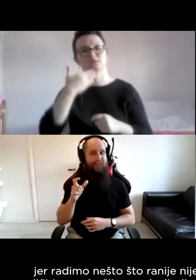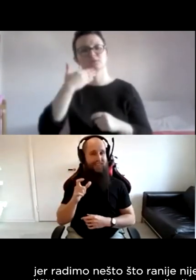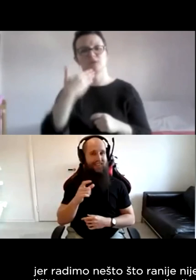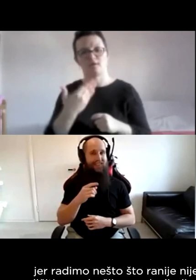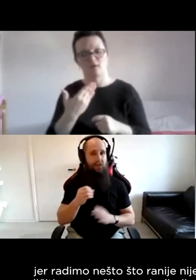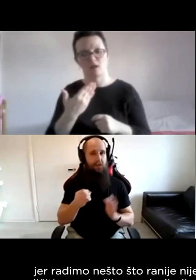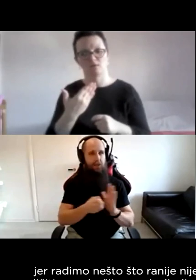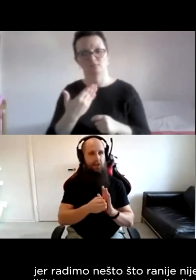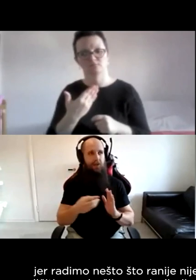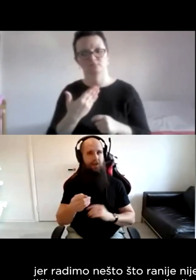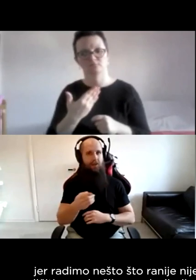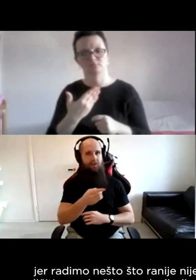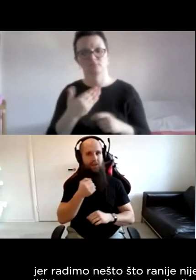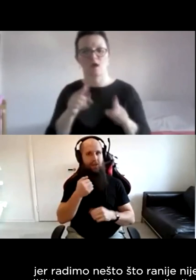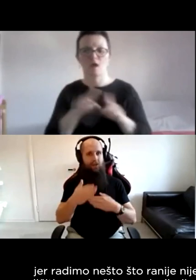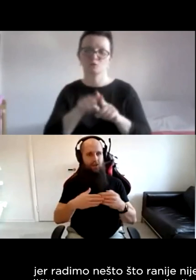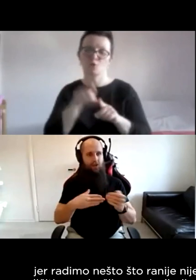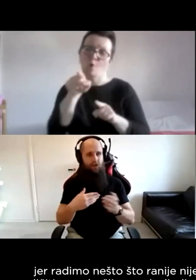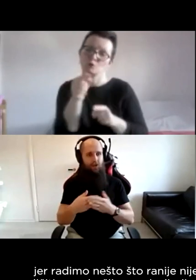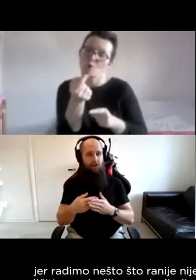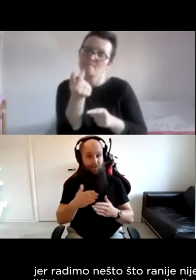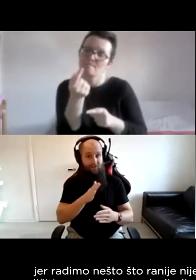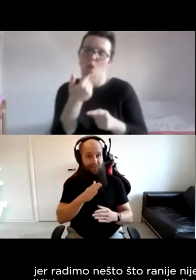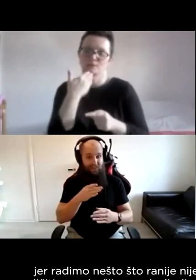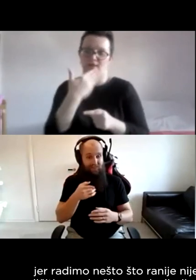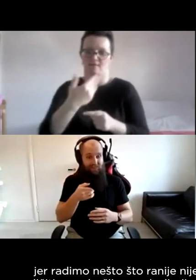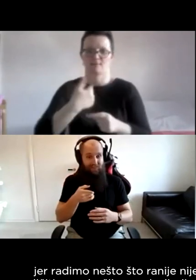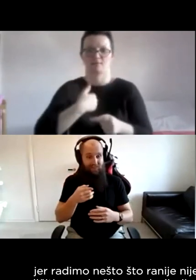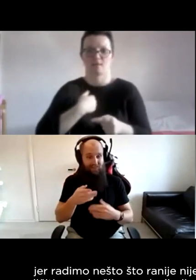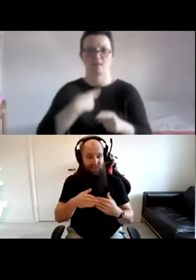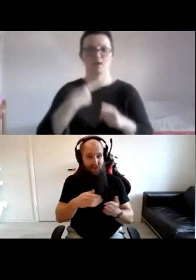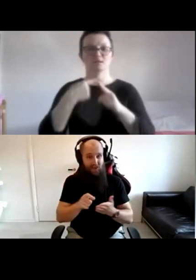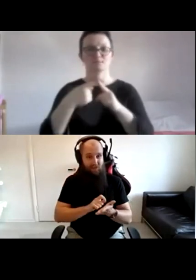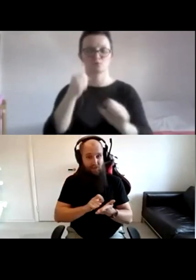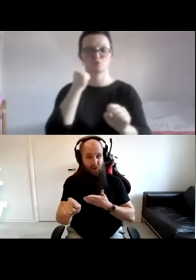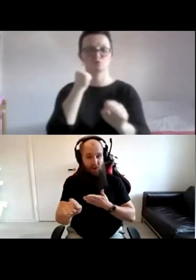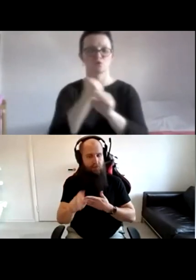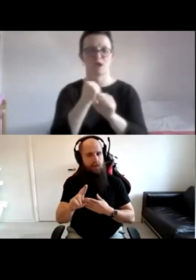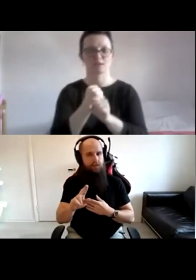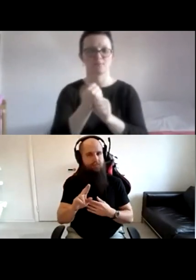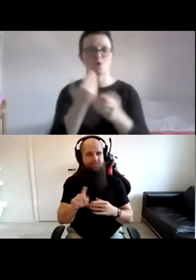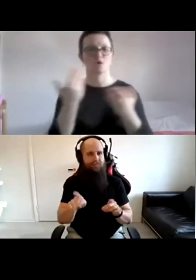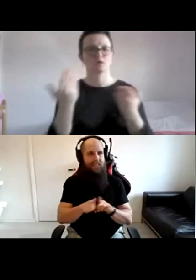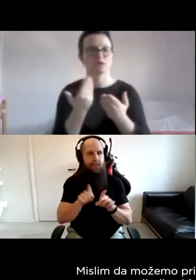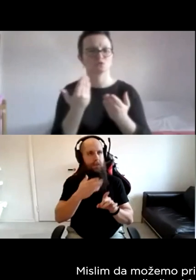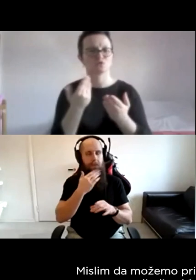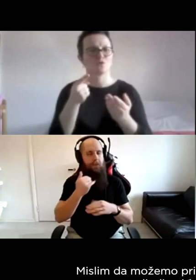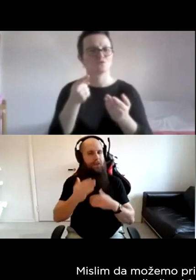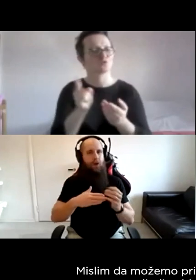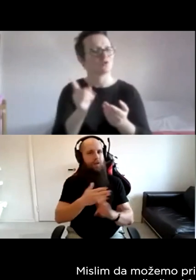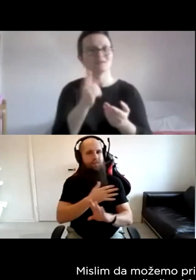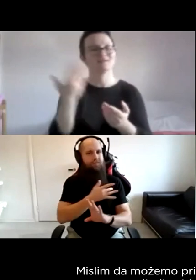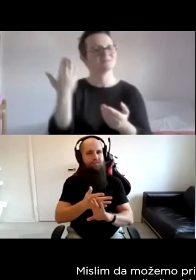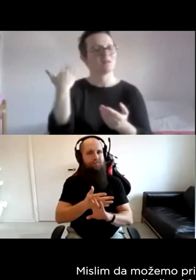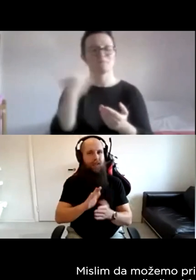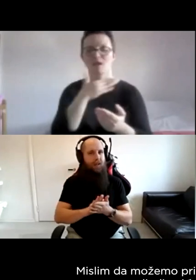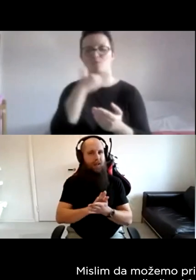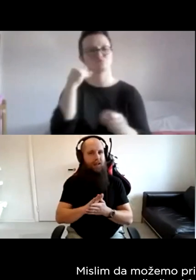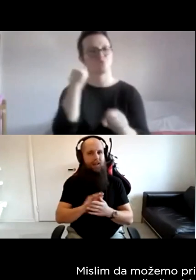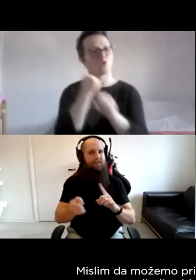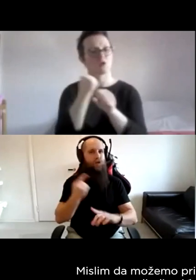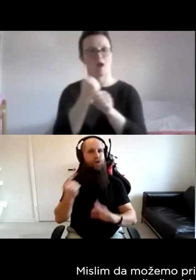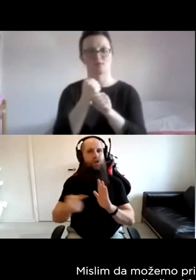are doing something that hasn't really been done that much before. And I think that we can